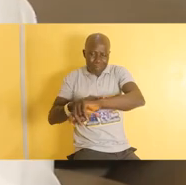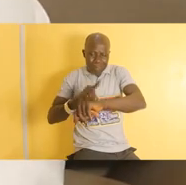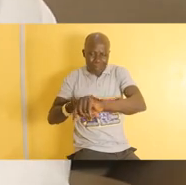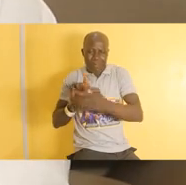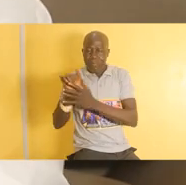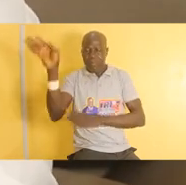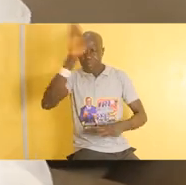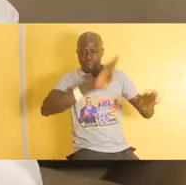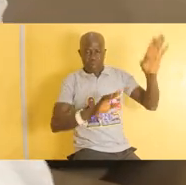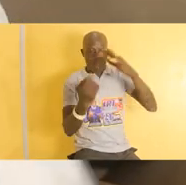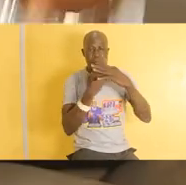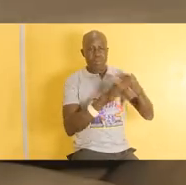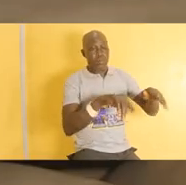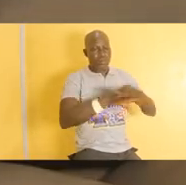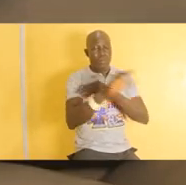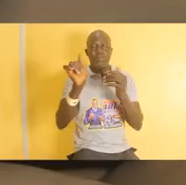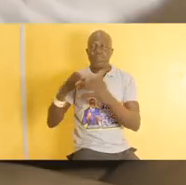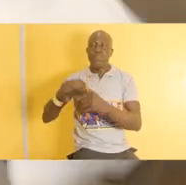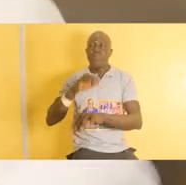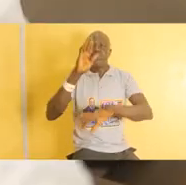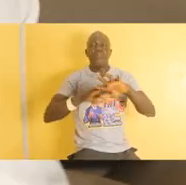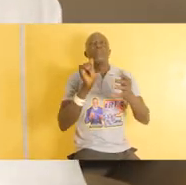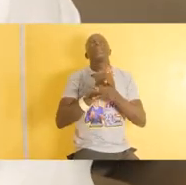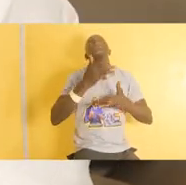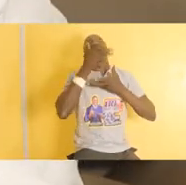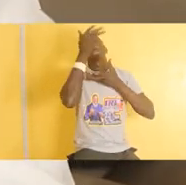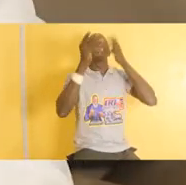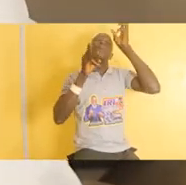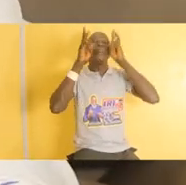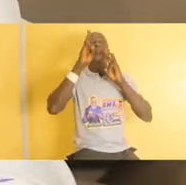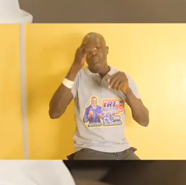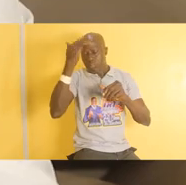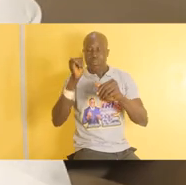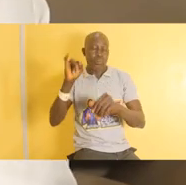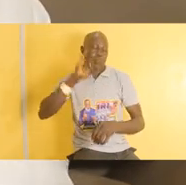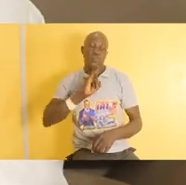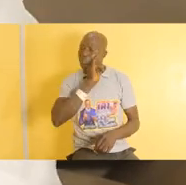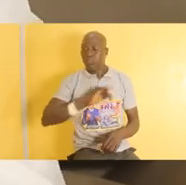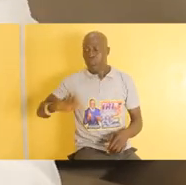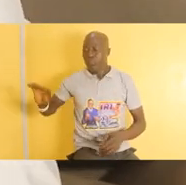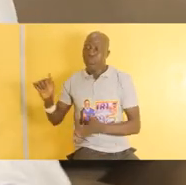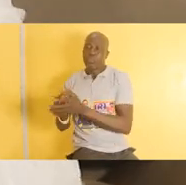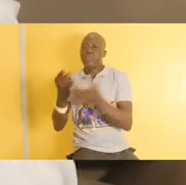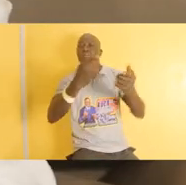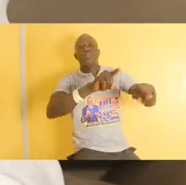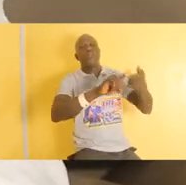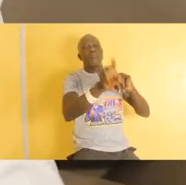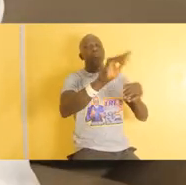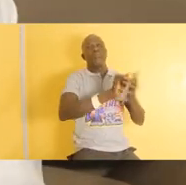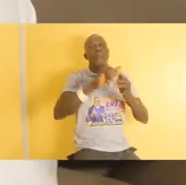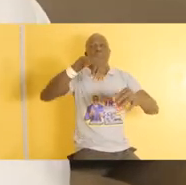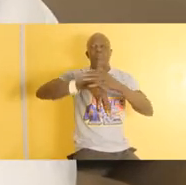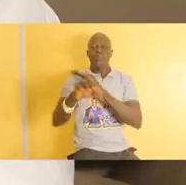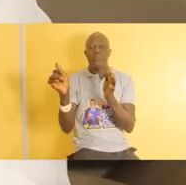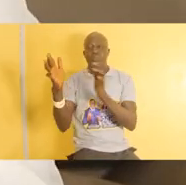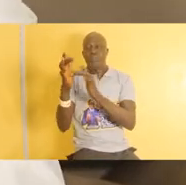time. Wahala ba de. Problem starts. Ama ki gbe ko Olodumare. Come to the Lord my sister. Pere ba omo Israel. Because of the Israel. O sele si won.